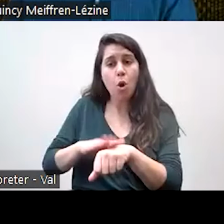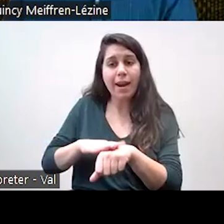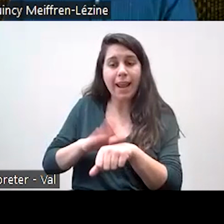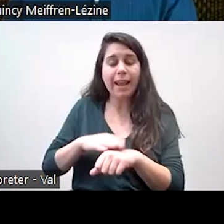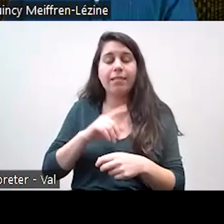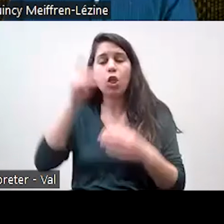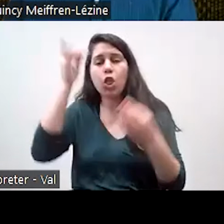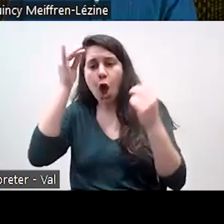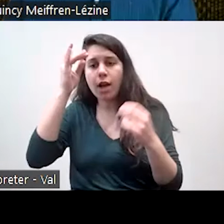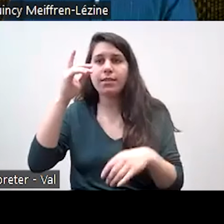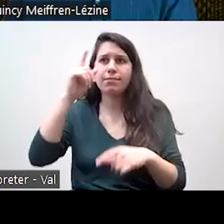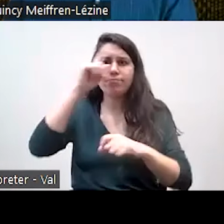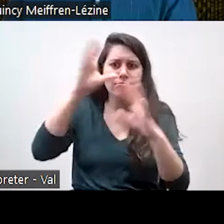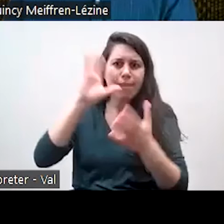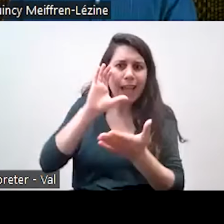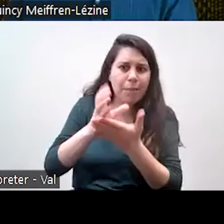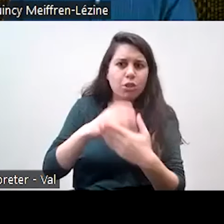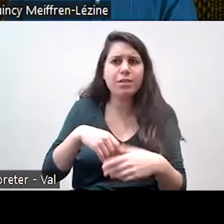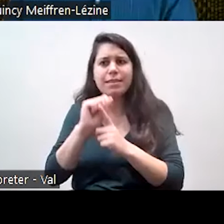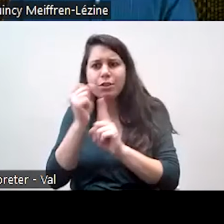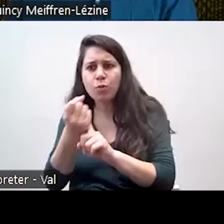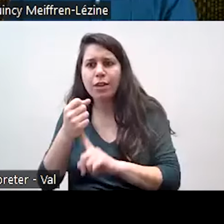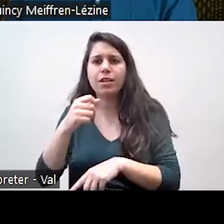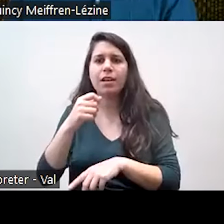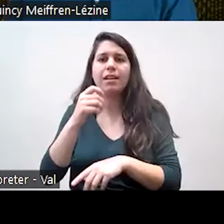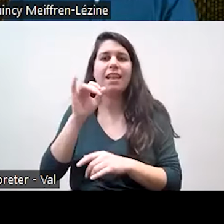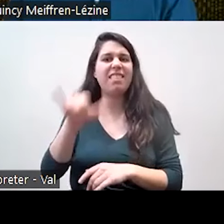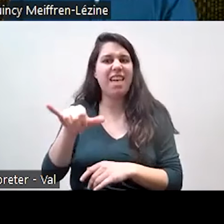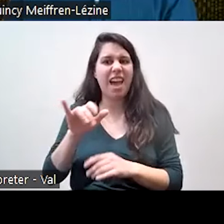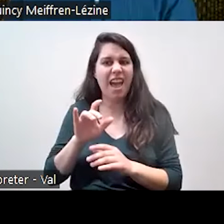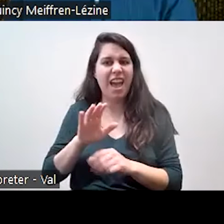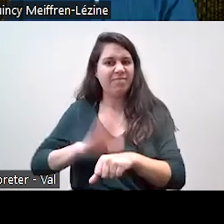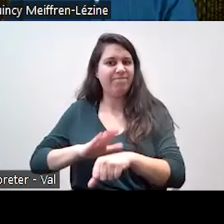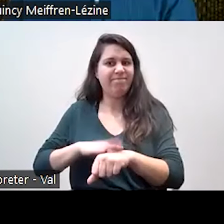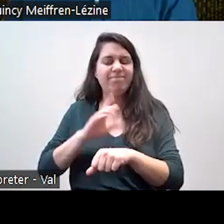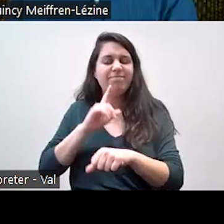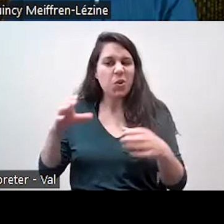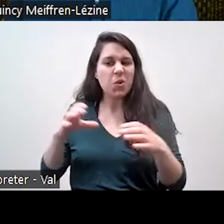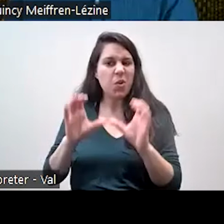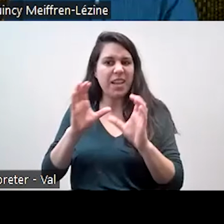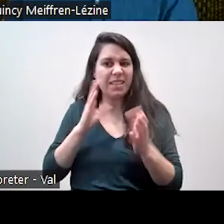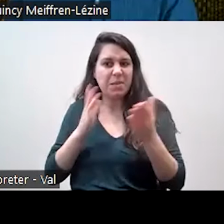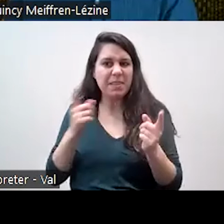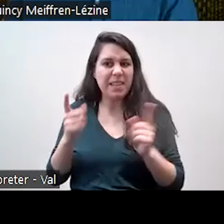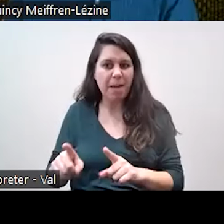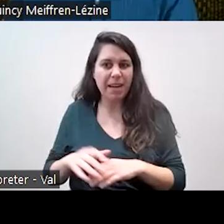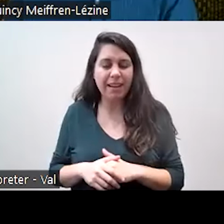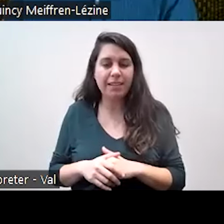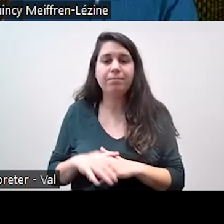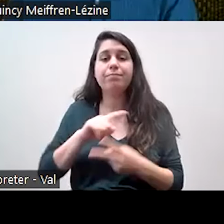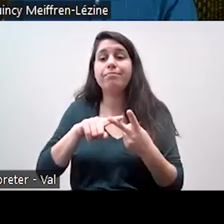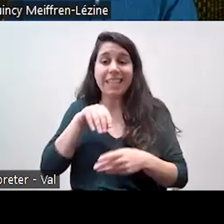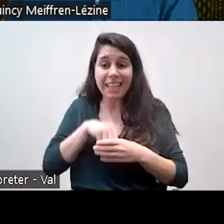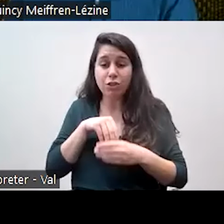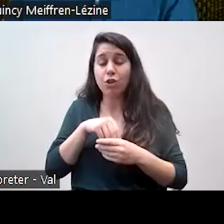images, situations that indicate a crisis might be developing. Some internal coping strategies that people can